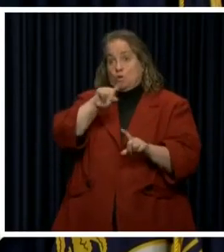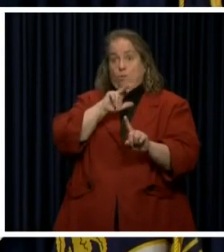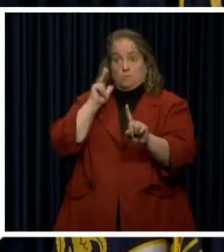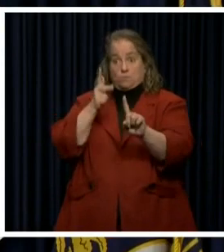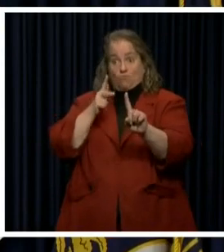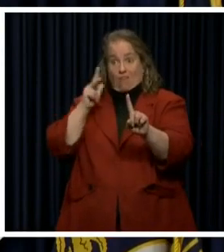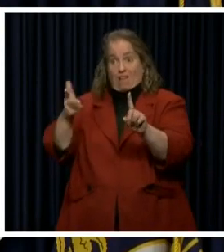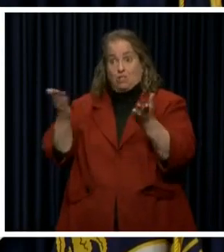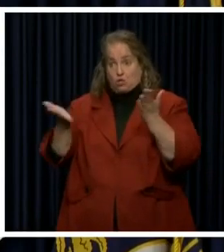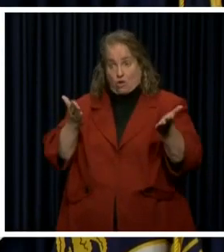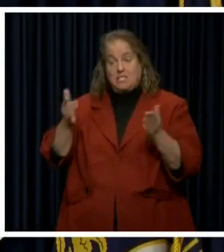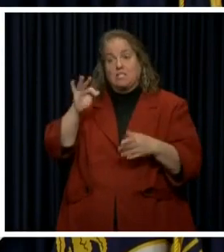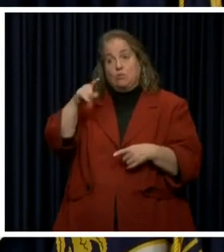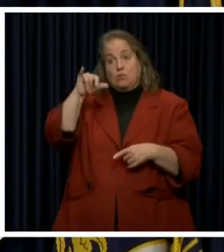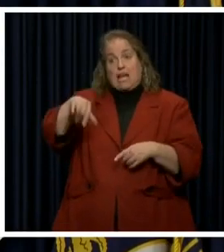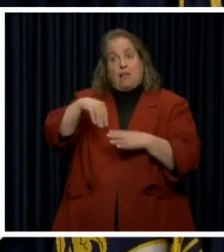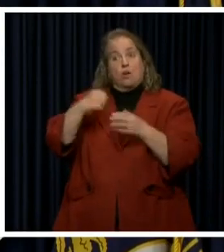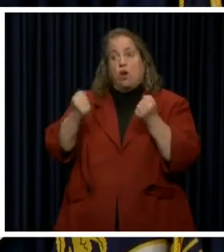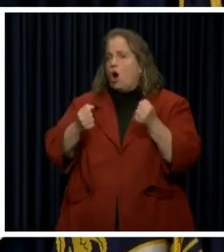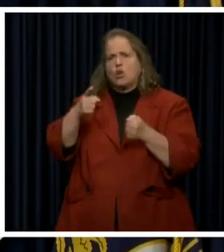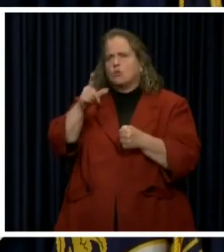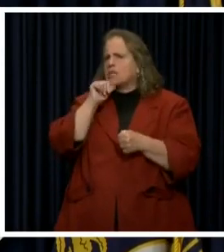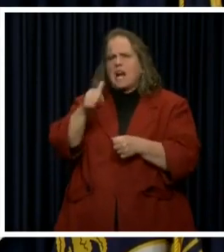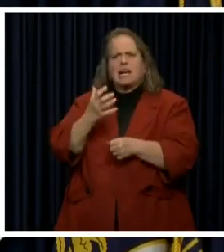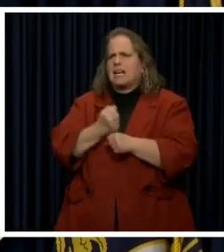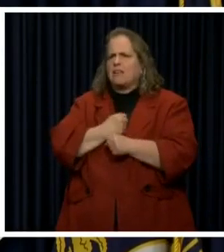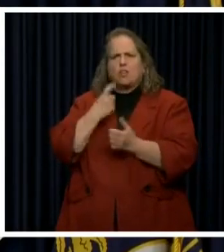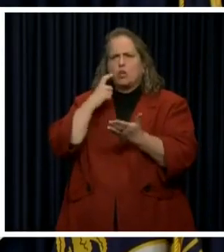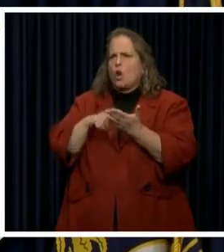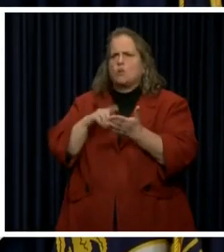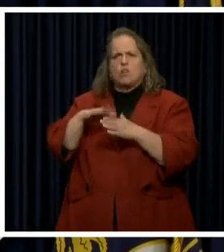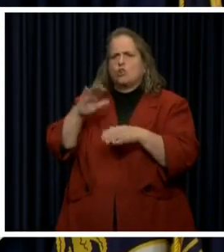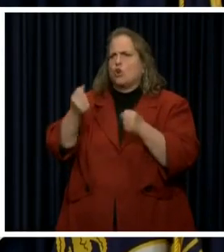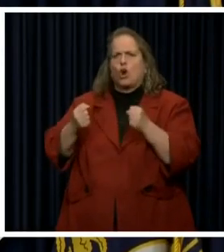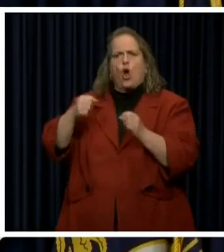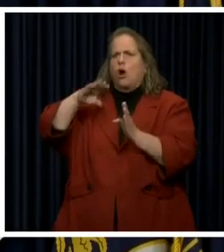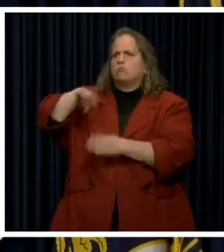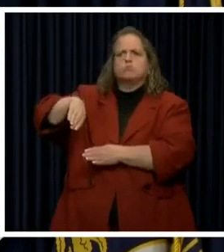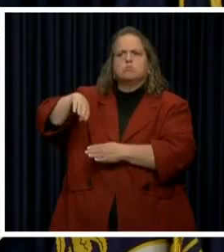service, that they didn't get those notices, and they shouldn't have. We have always been